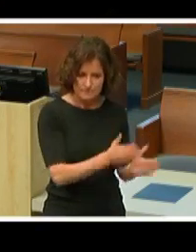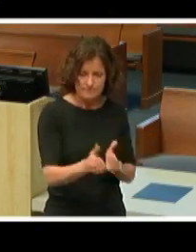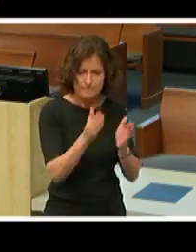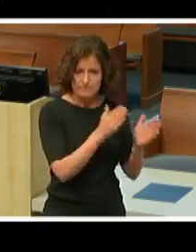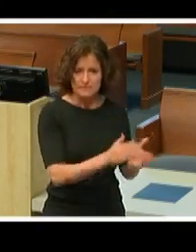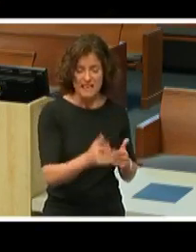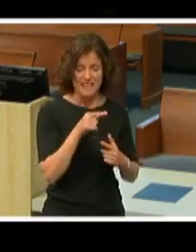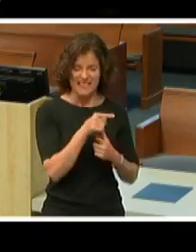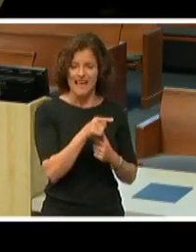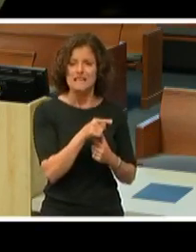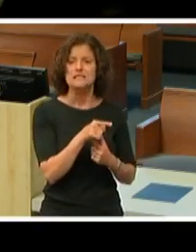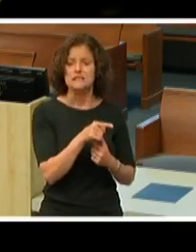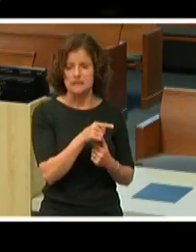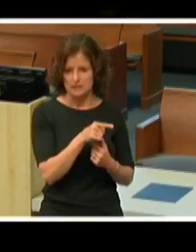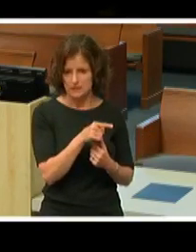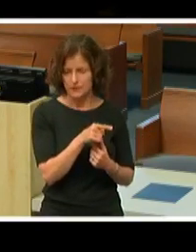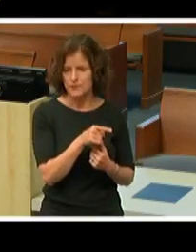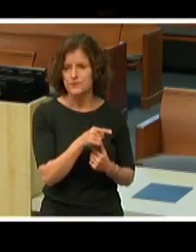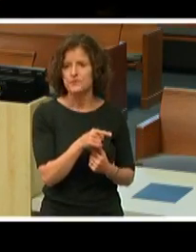is